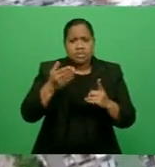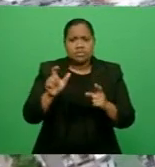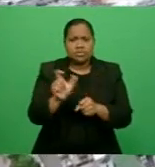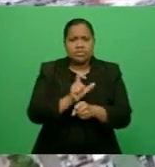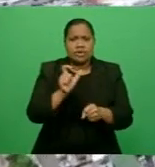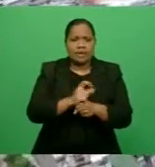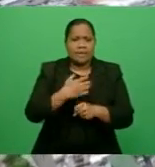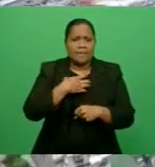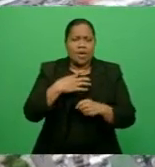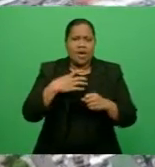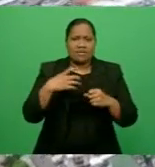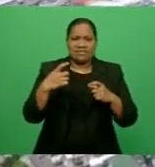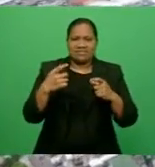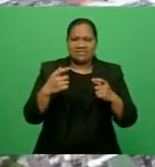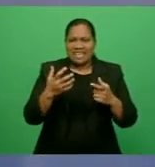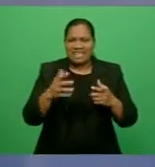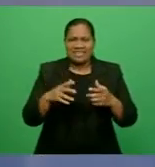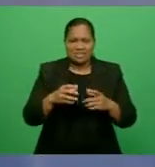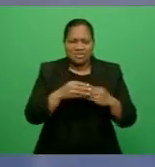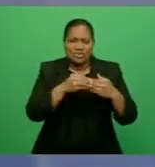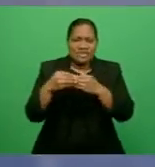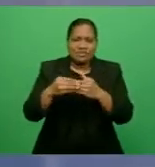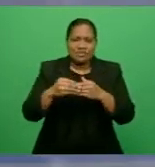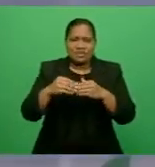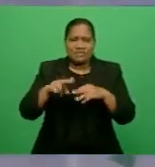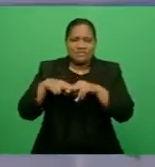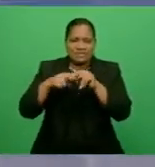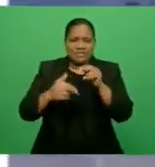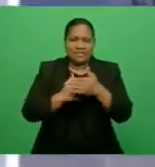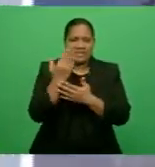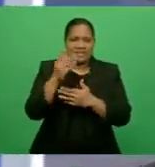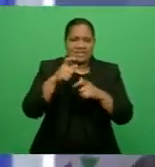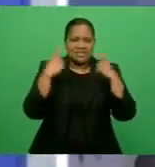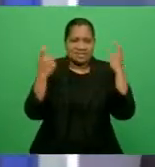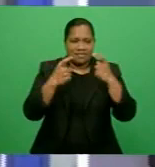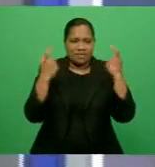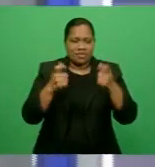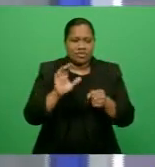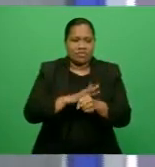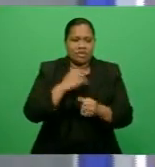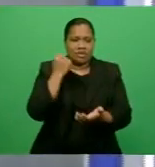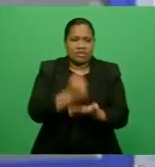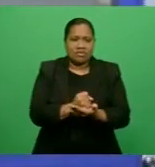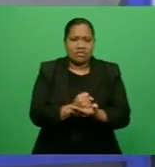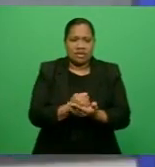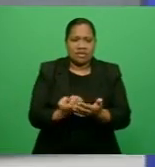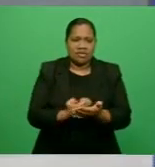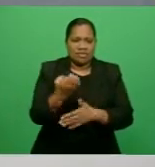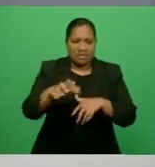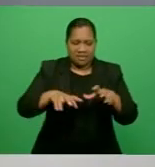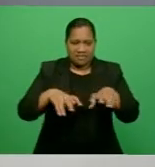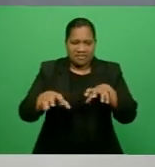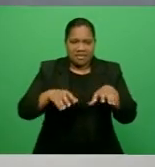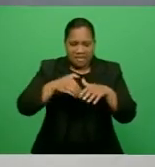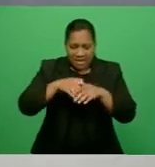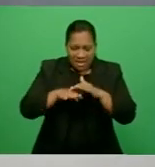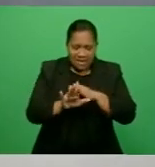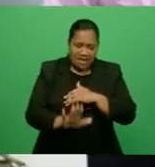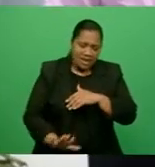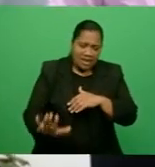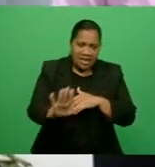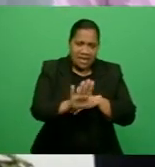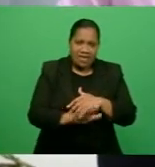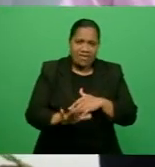atmosphere leading up to the Fiji Day celebration and to ensure economic activity within the CBD area. Kumar says they are